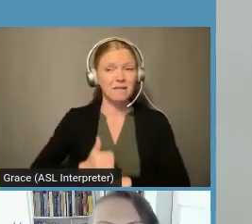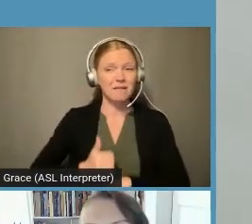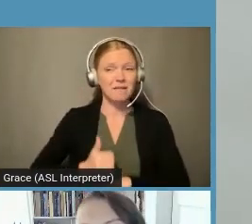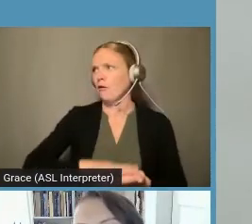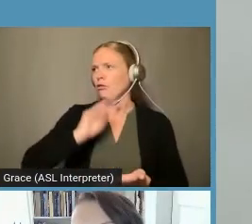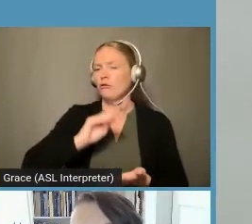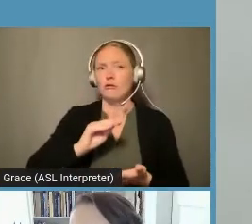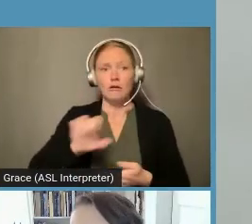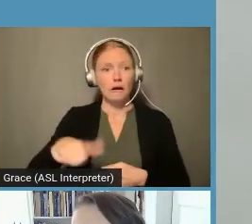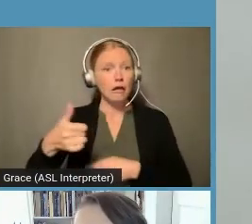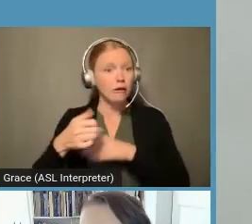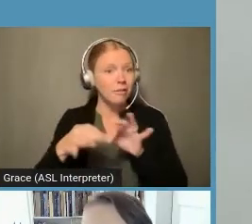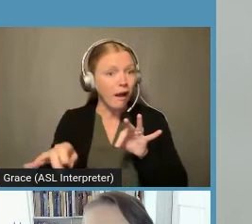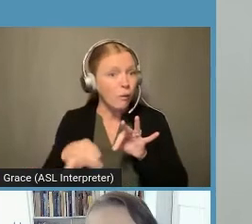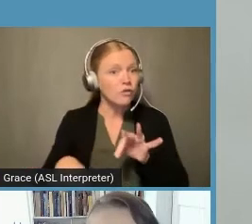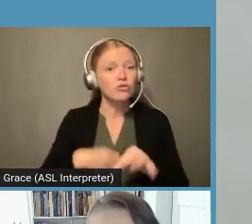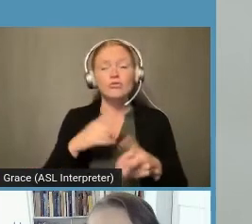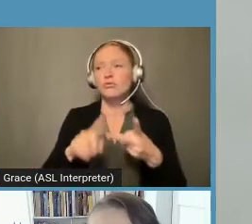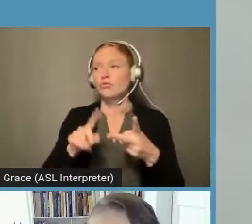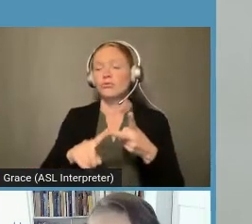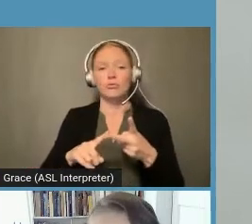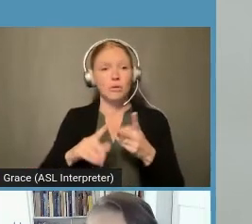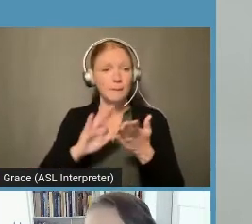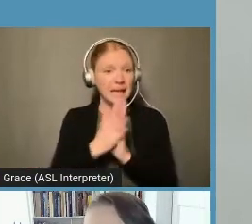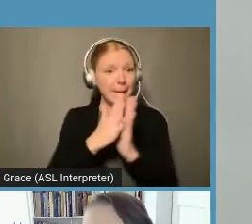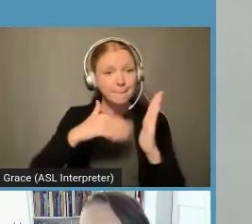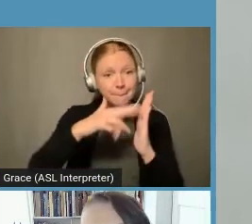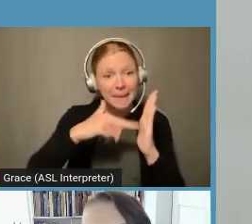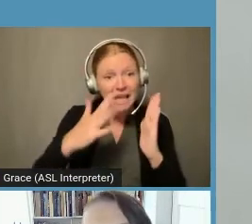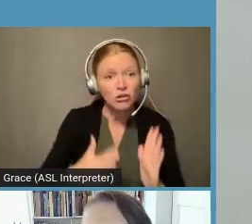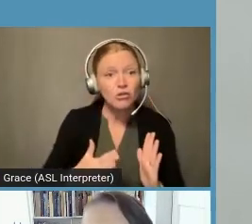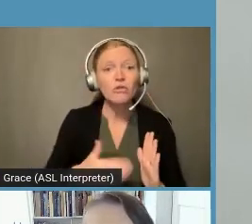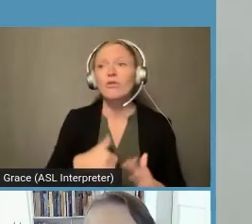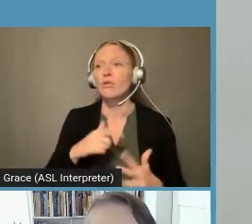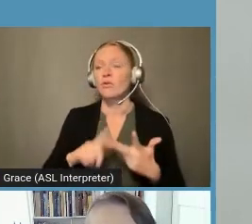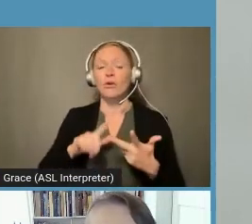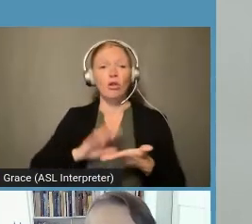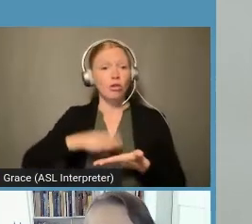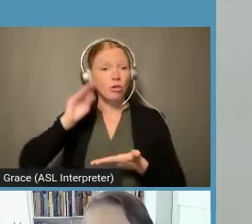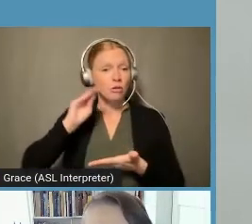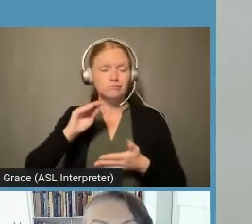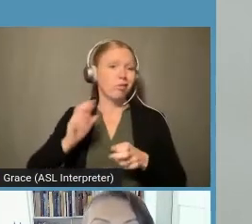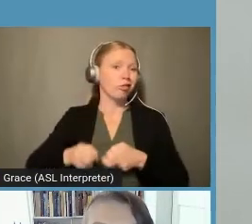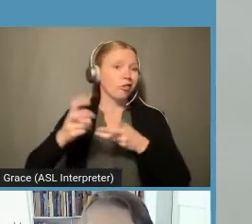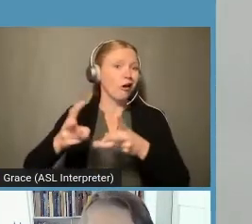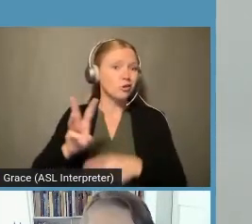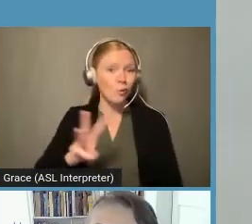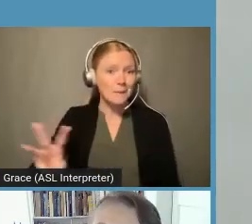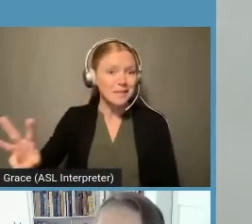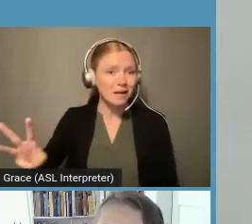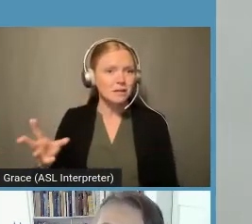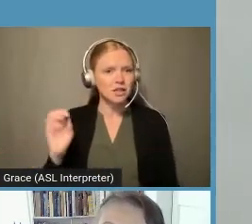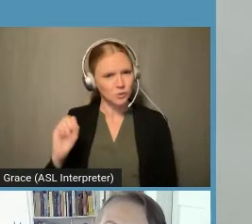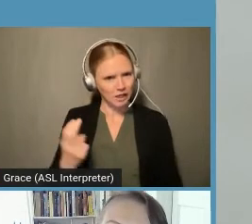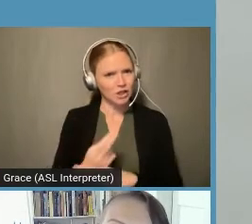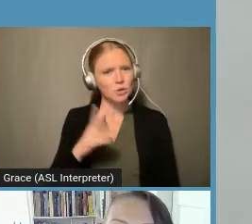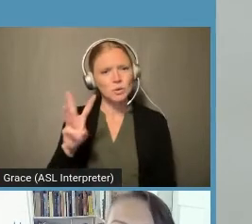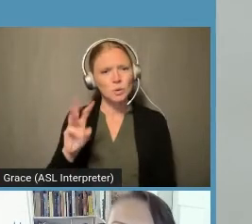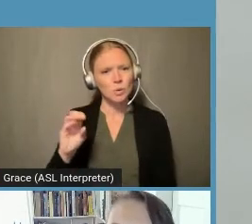you want to become a painter, you want to launch a website, you can use Whoop to accomplish it,